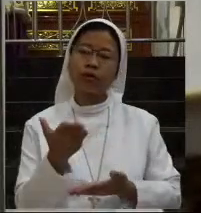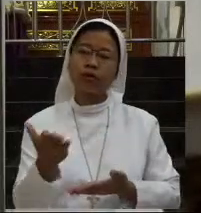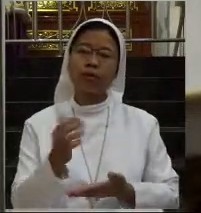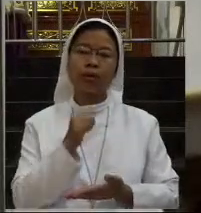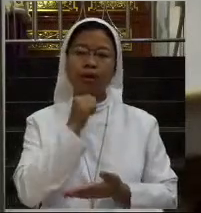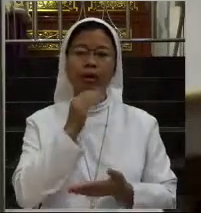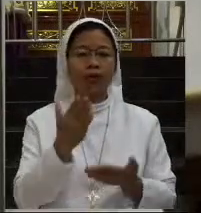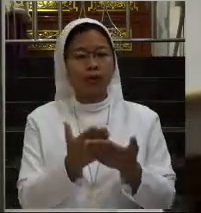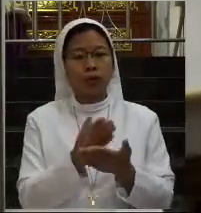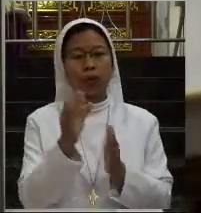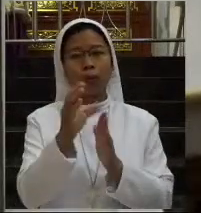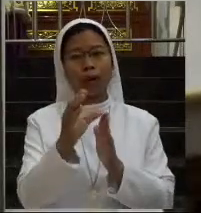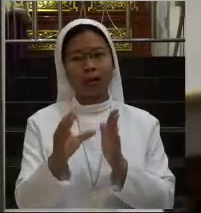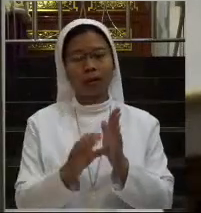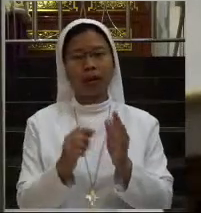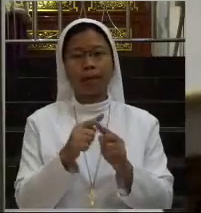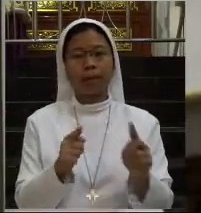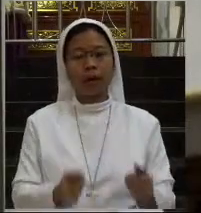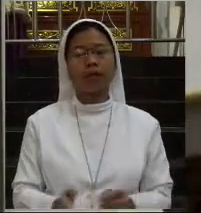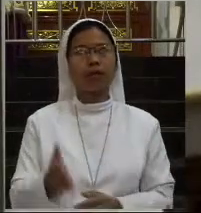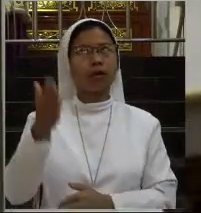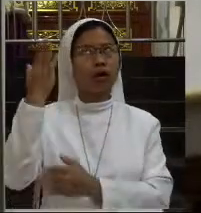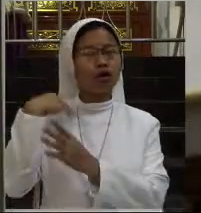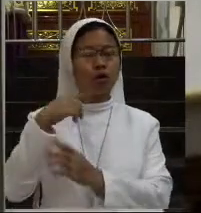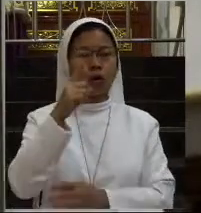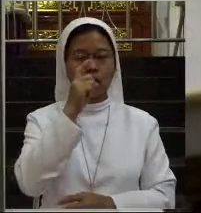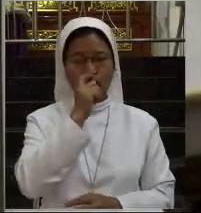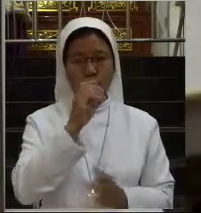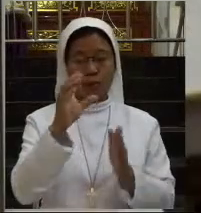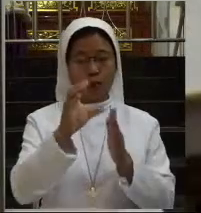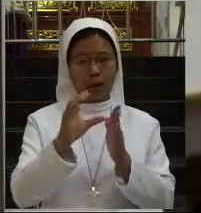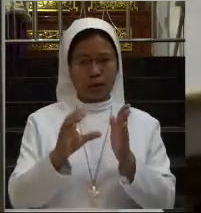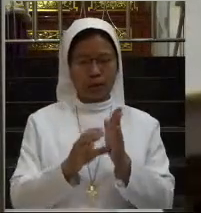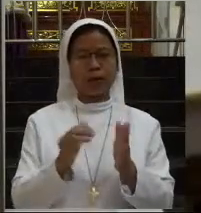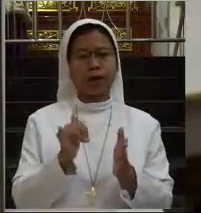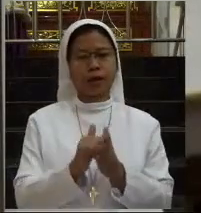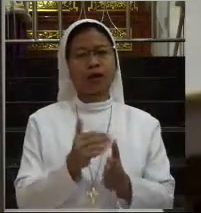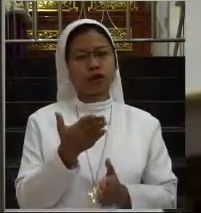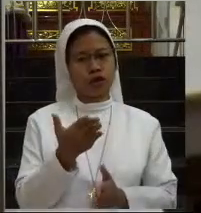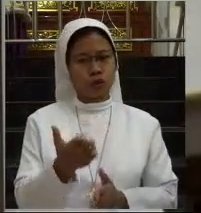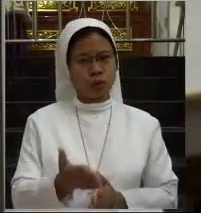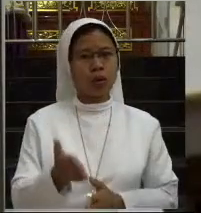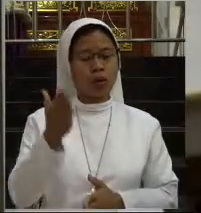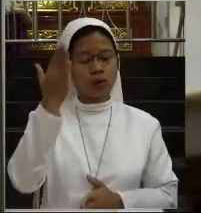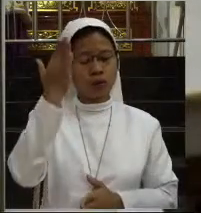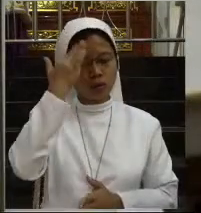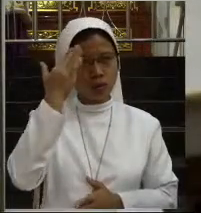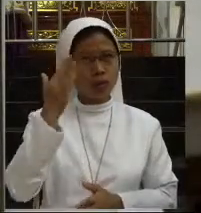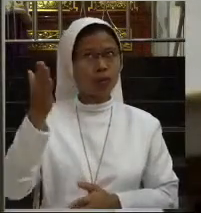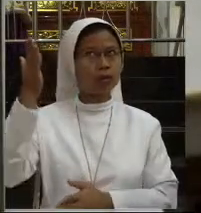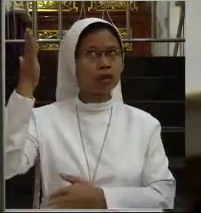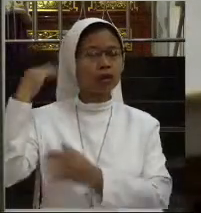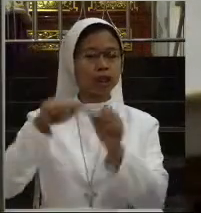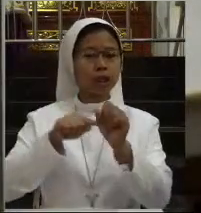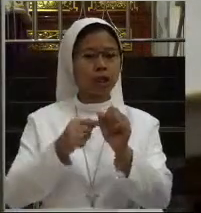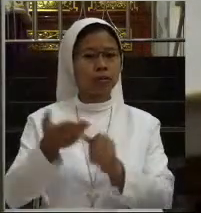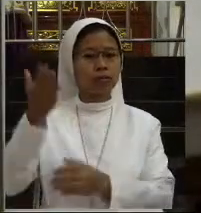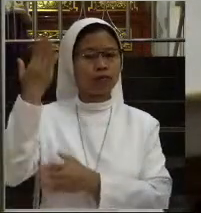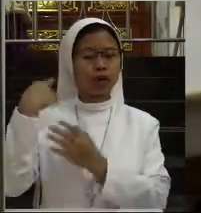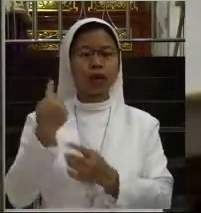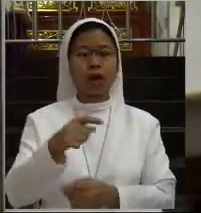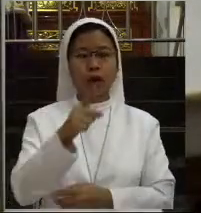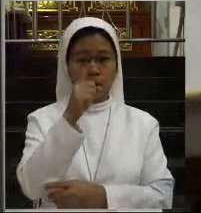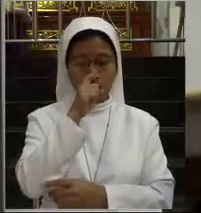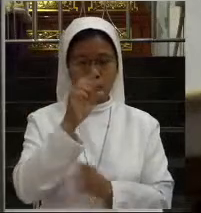you, but an old commandment that you had from the beginning. The old